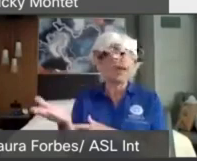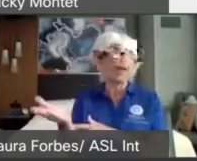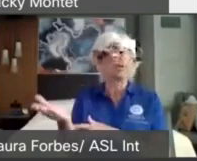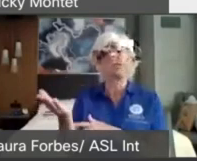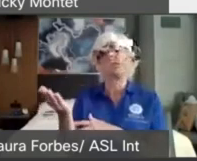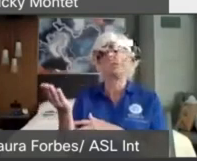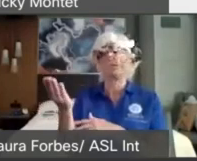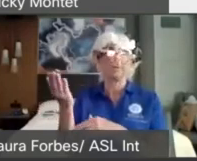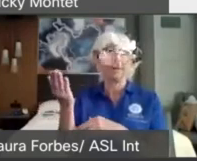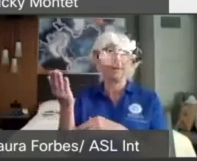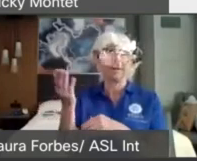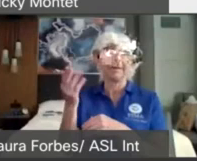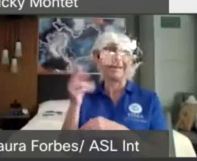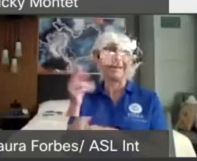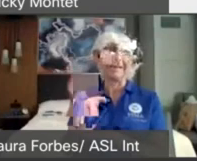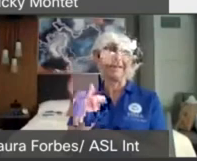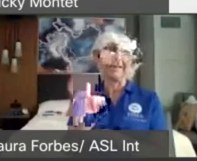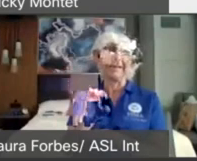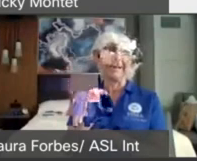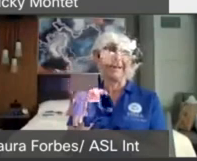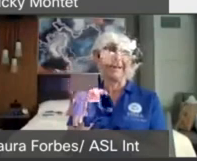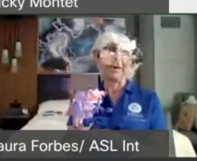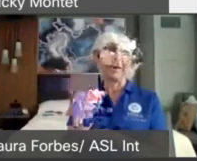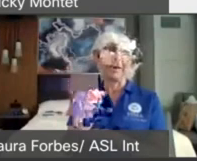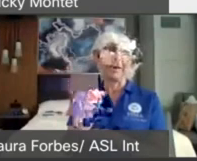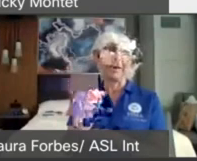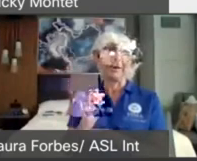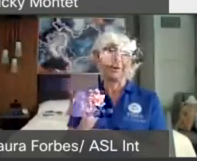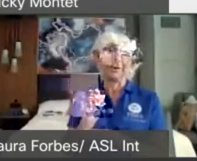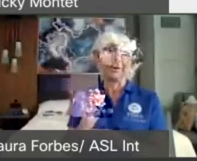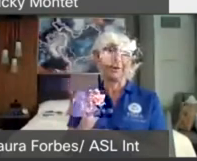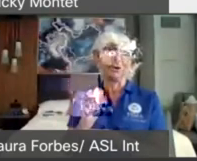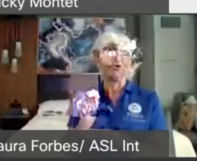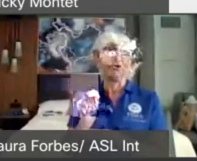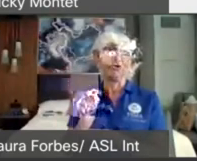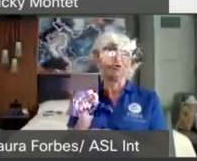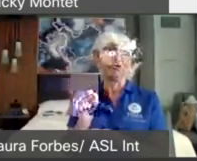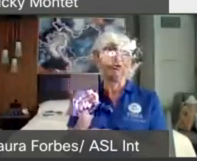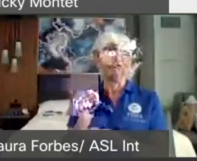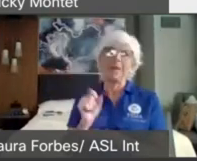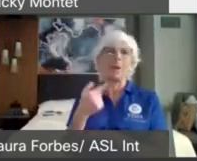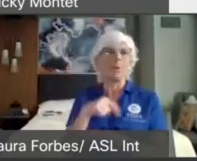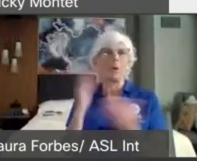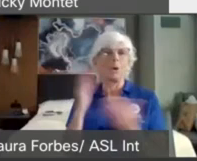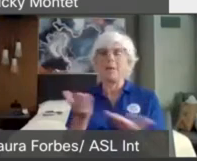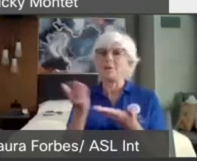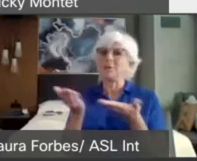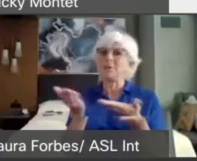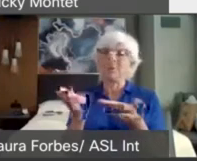Storm Nicholas. And remember, your city parish government is here to serve you. Thank you and stay